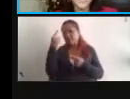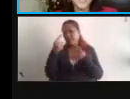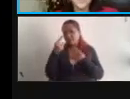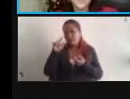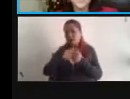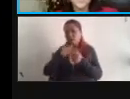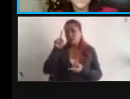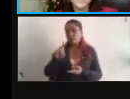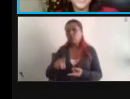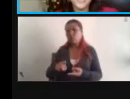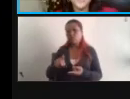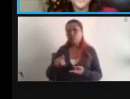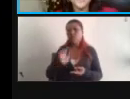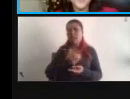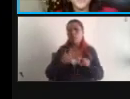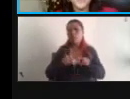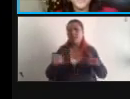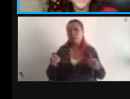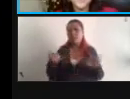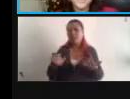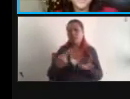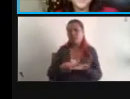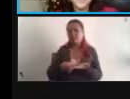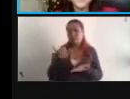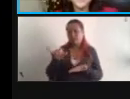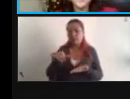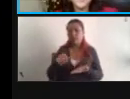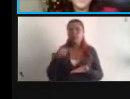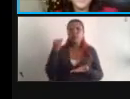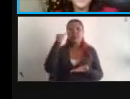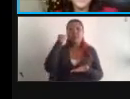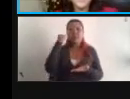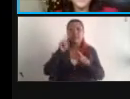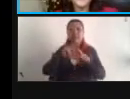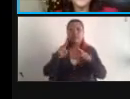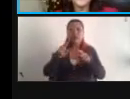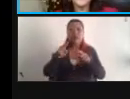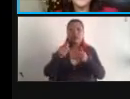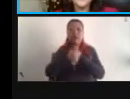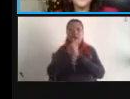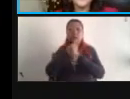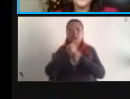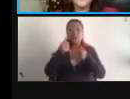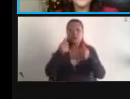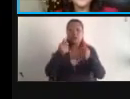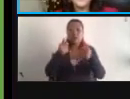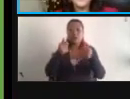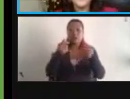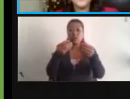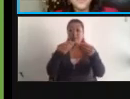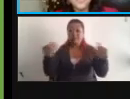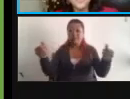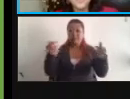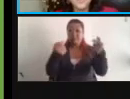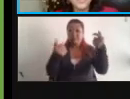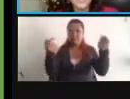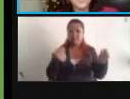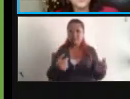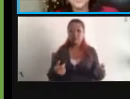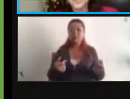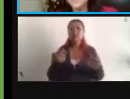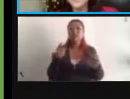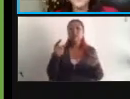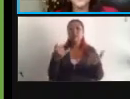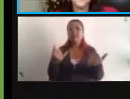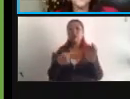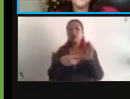like to chat about with you today. So we take those hazards away and we'll bring them back. Let me reveal for you the human system risks that